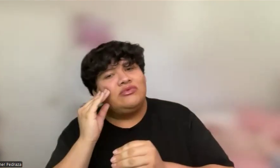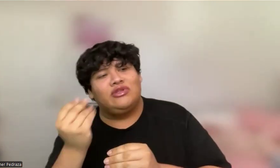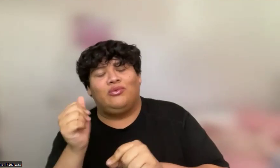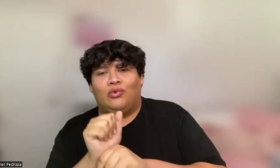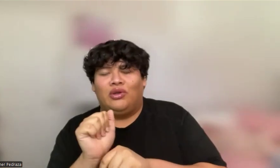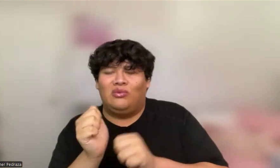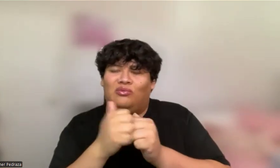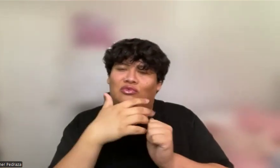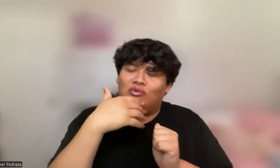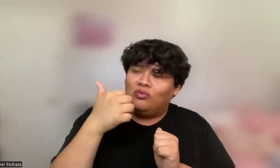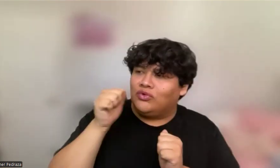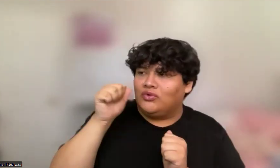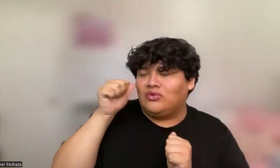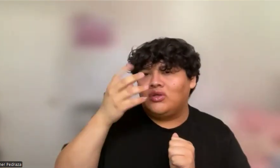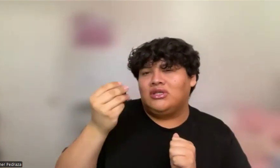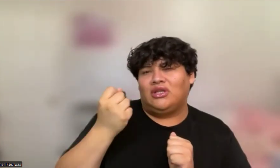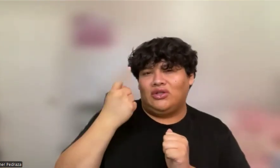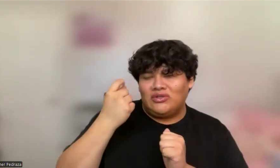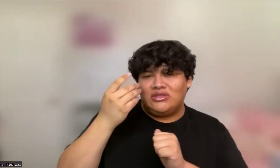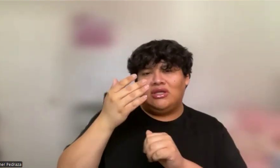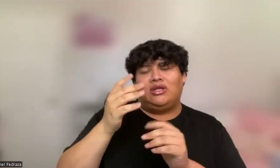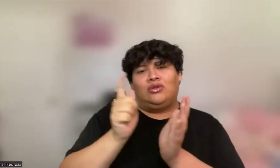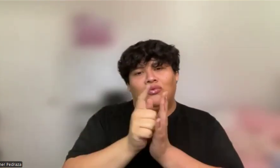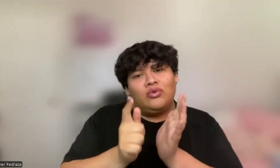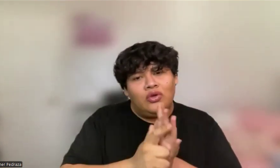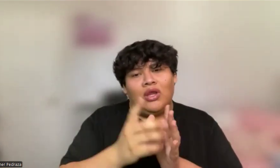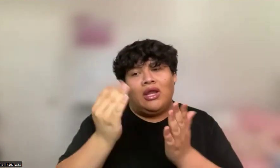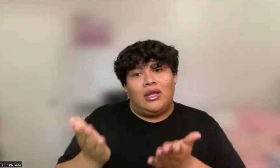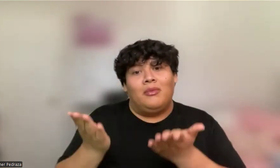but also specifically attorneys and uplifting